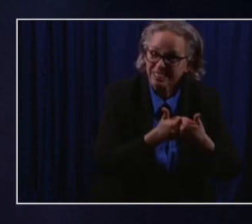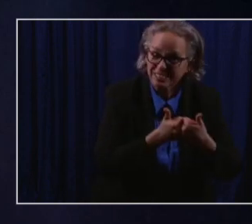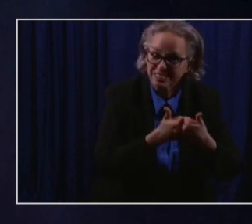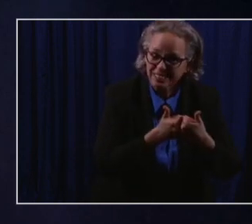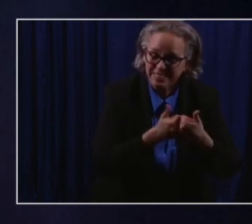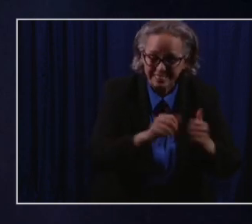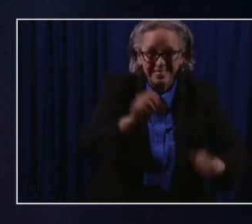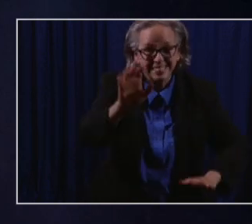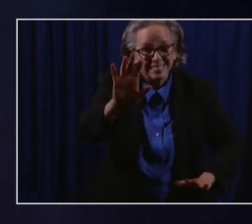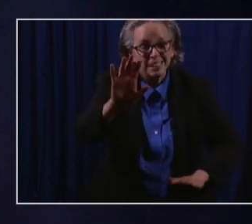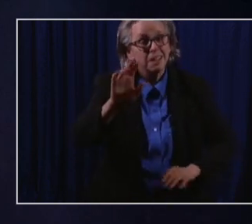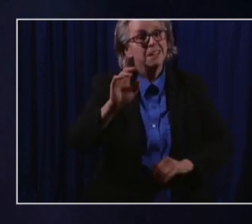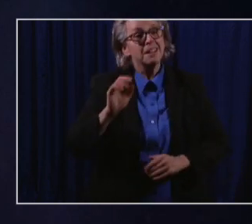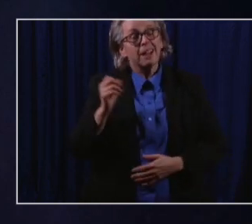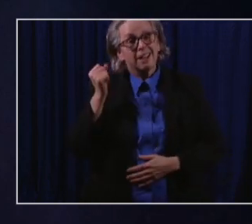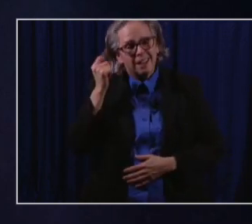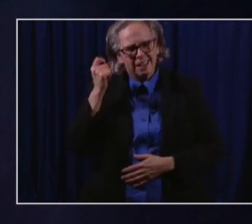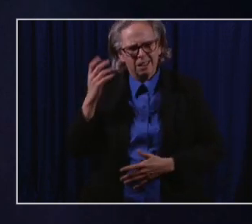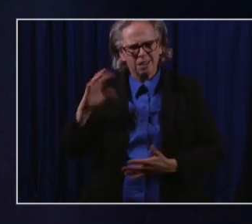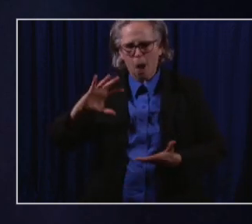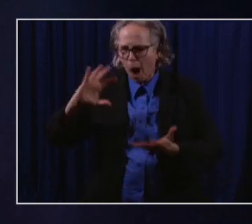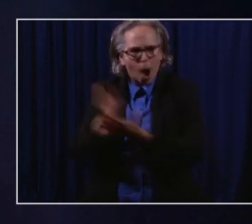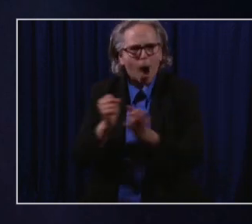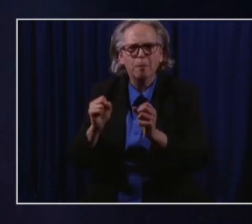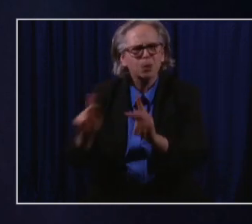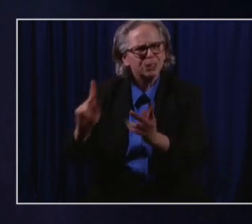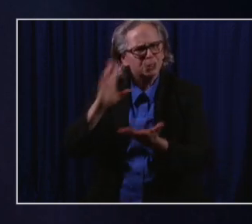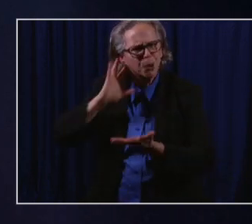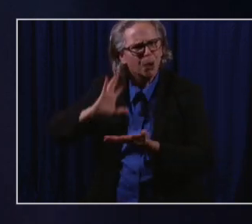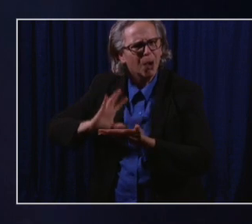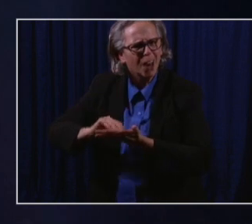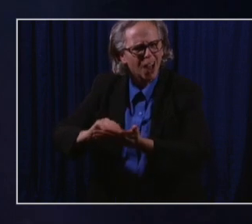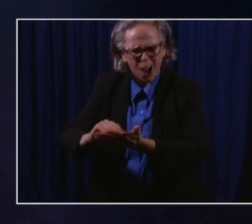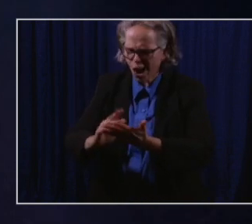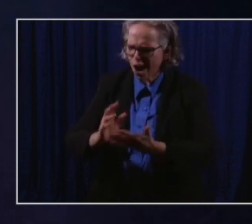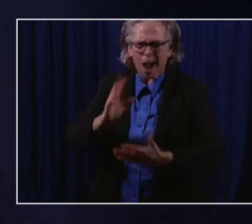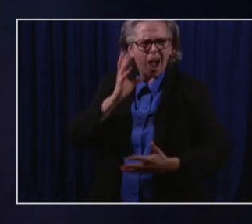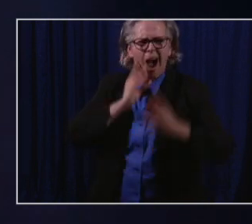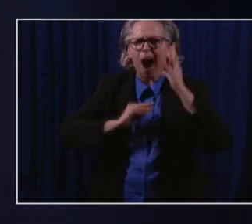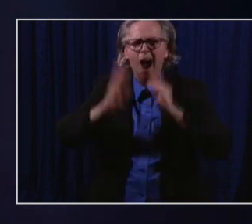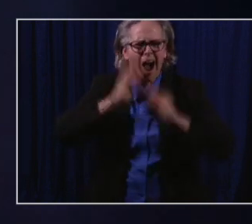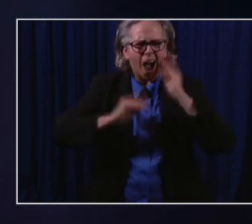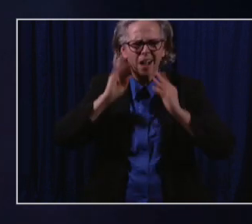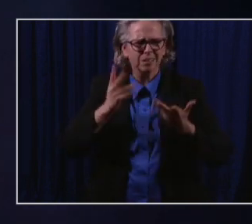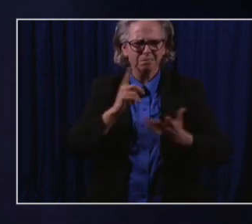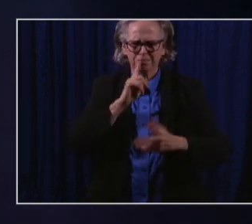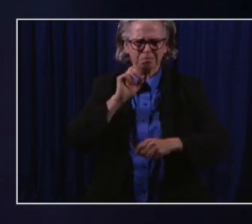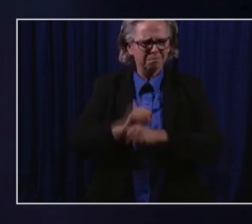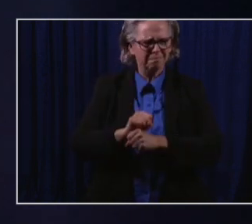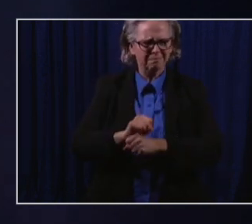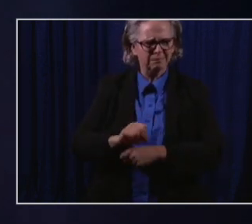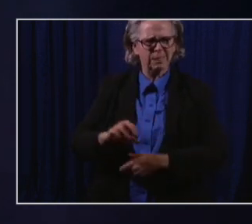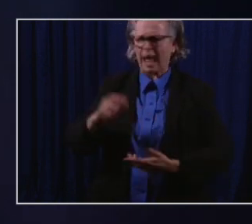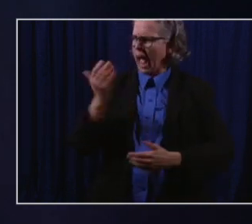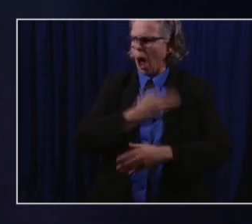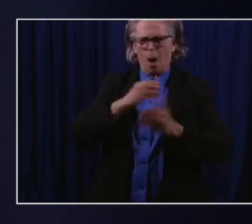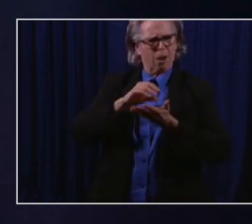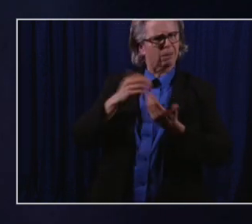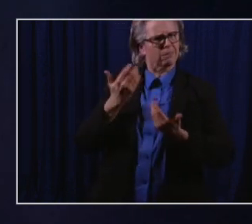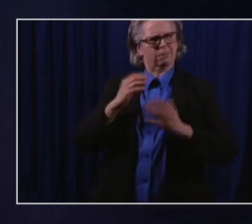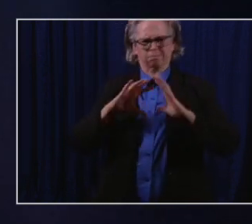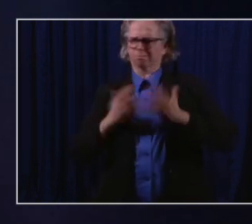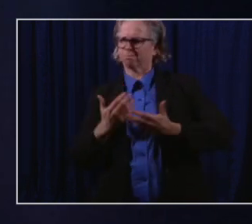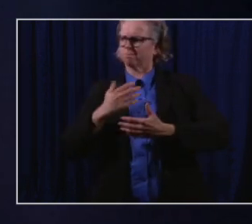us, but it's also been an opportunity to learn. And we've been quite resilient. We've seen students,